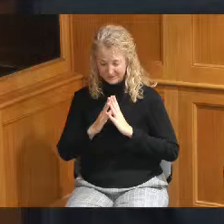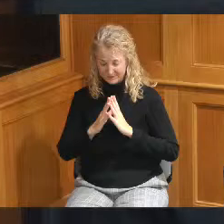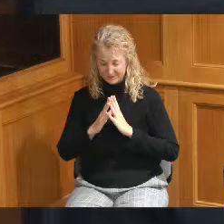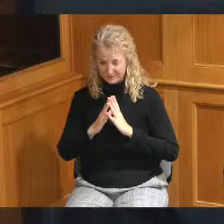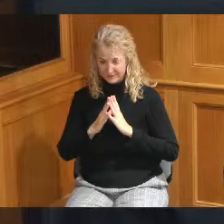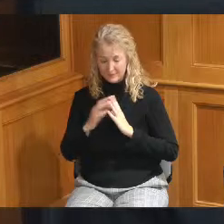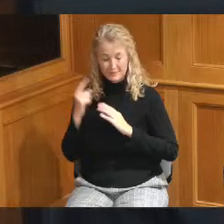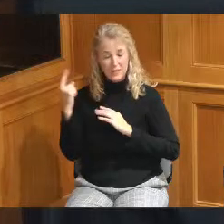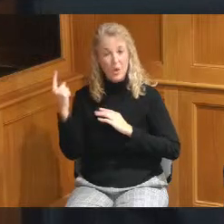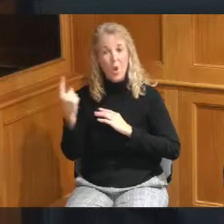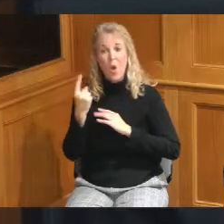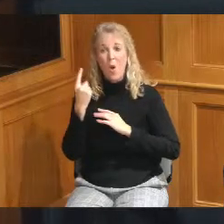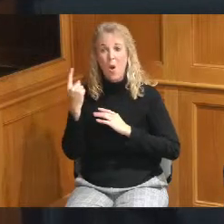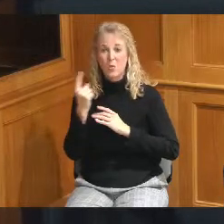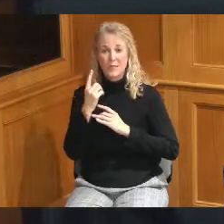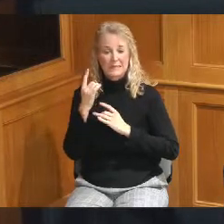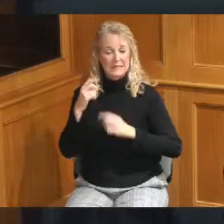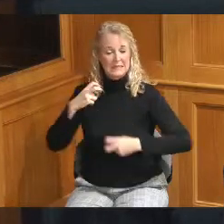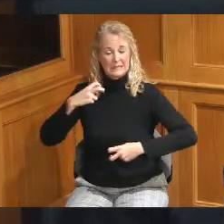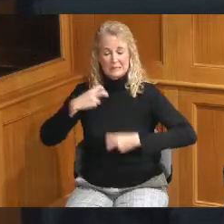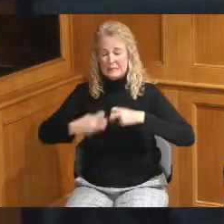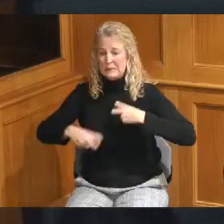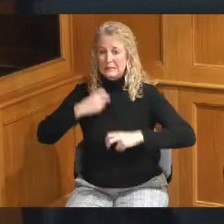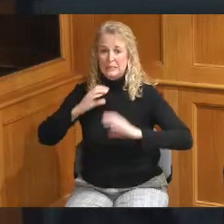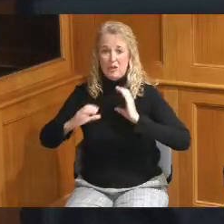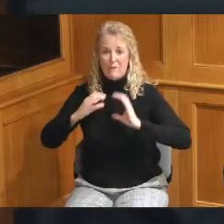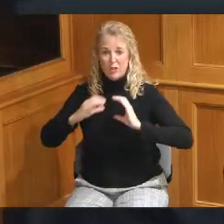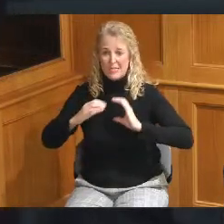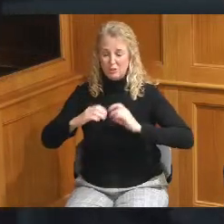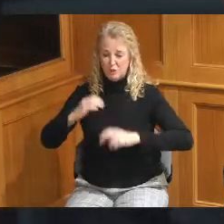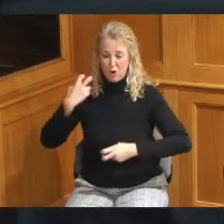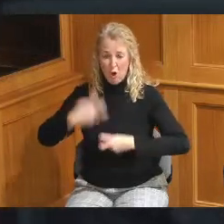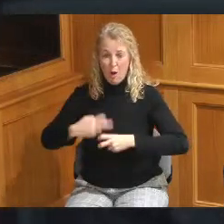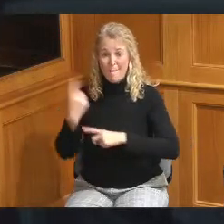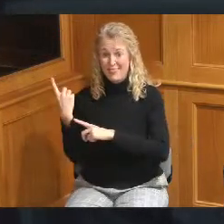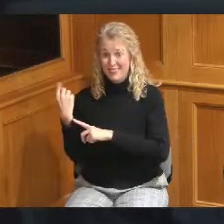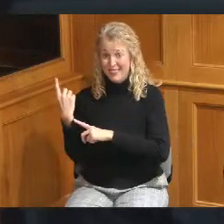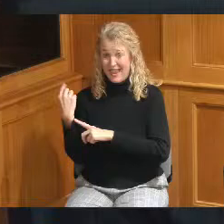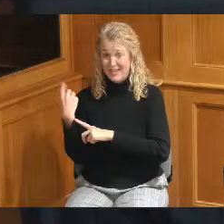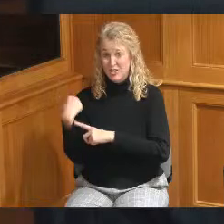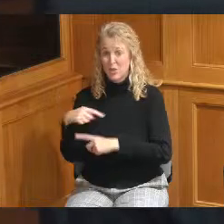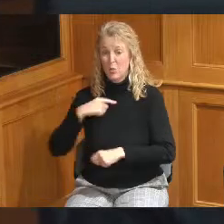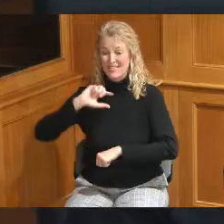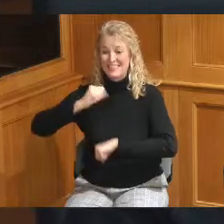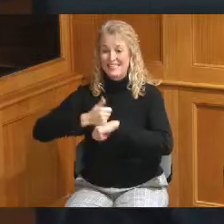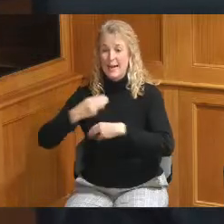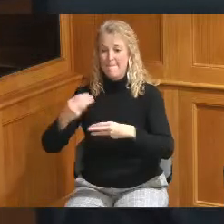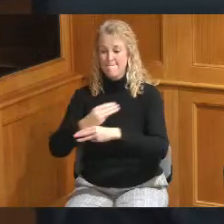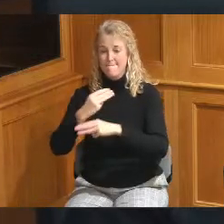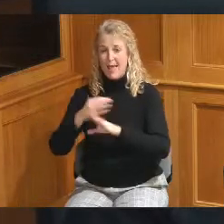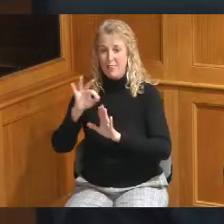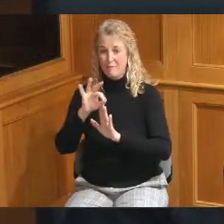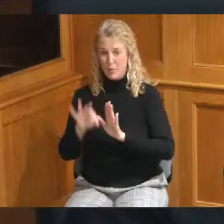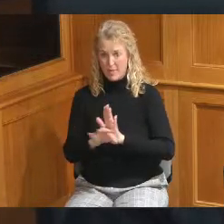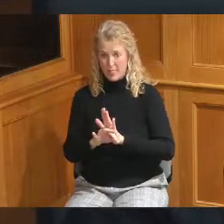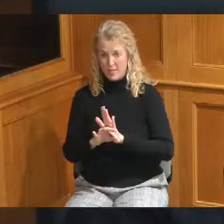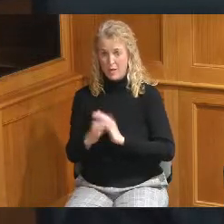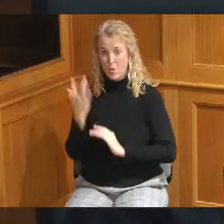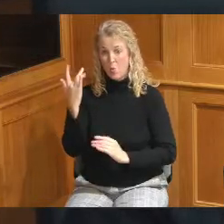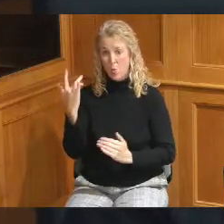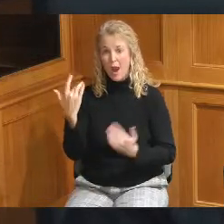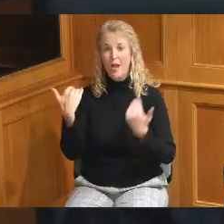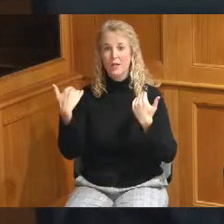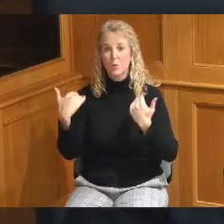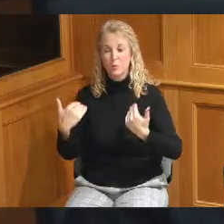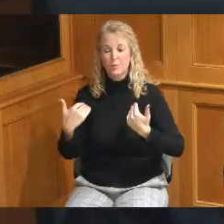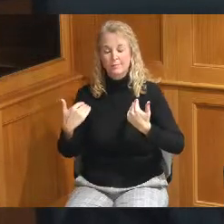always a difficult conversation to have, but last year we decided to put a formula in place so that we had a basis for